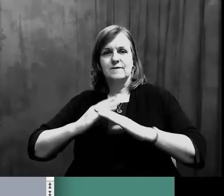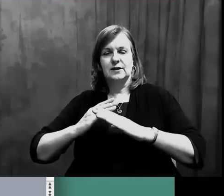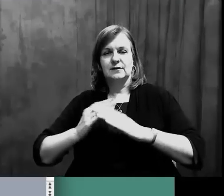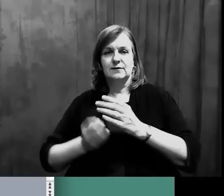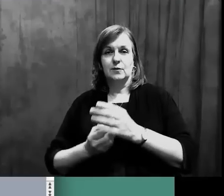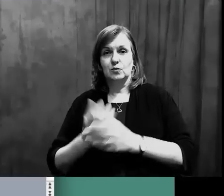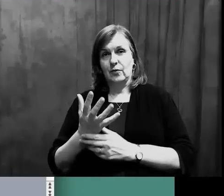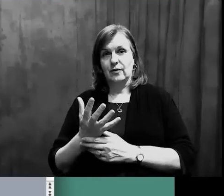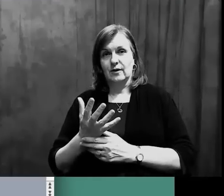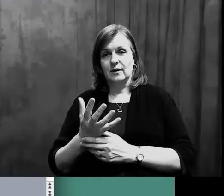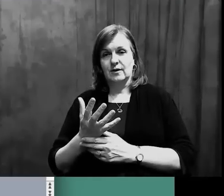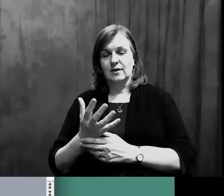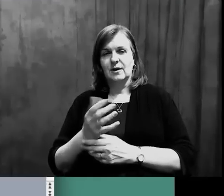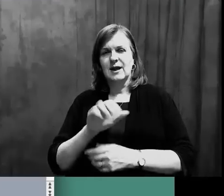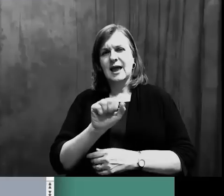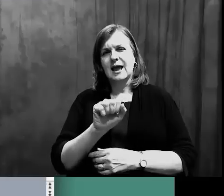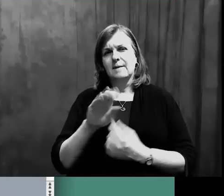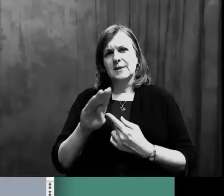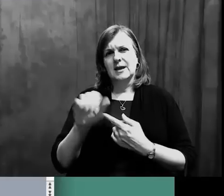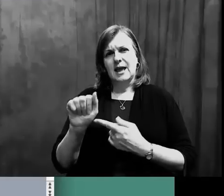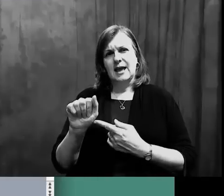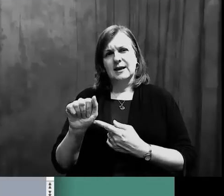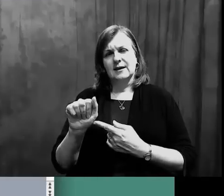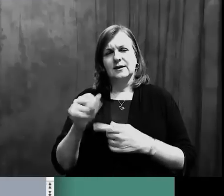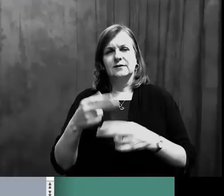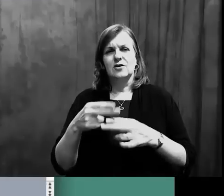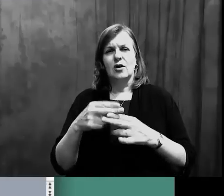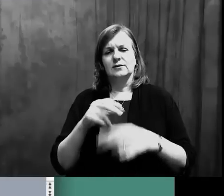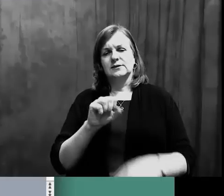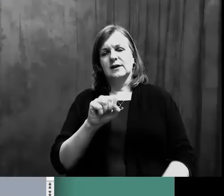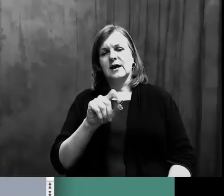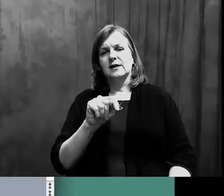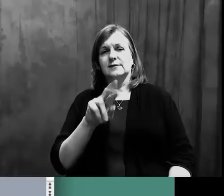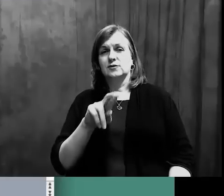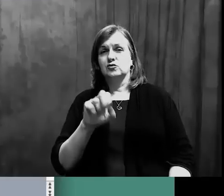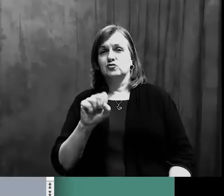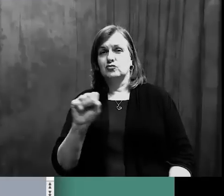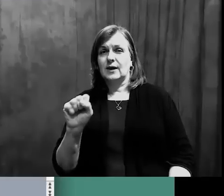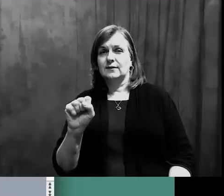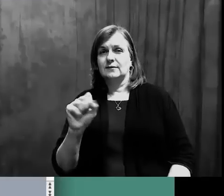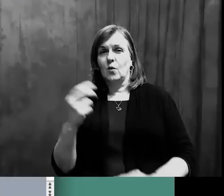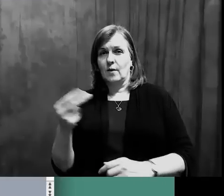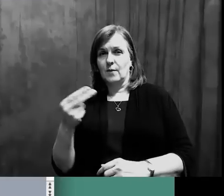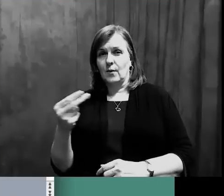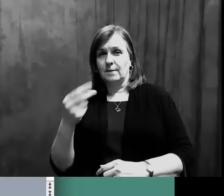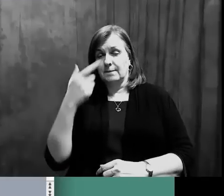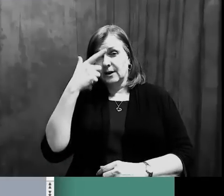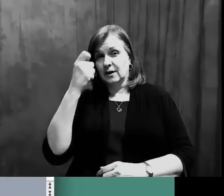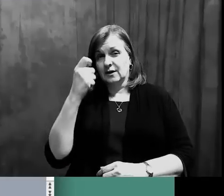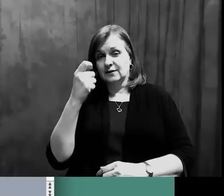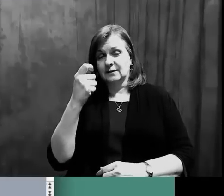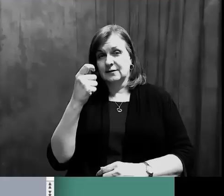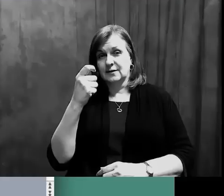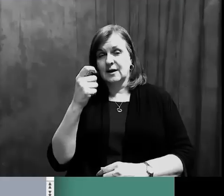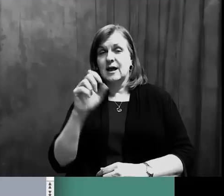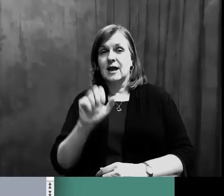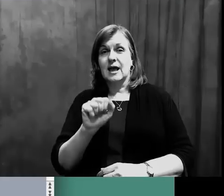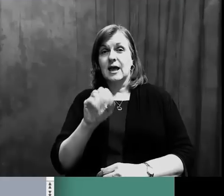see that actually is going to inhibit growth for us. We talk about ABA as being a stress